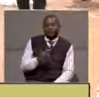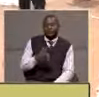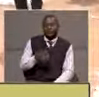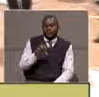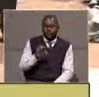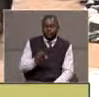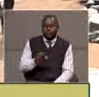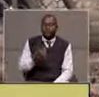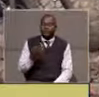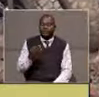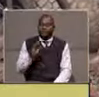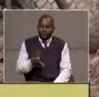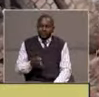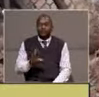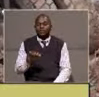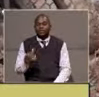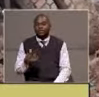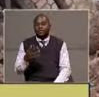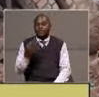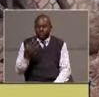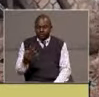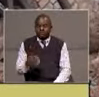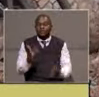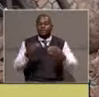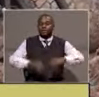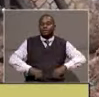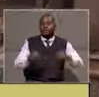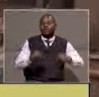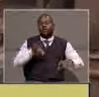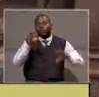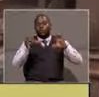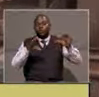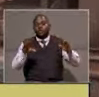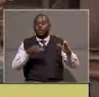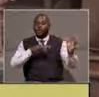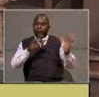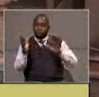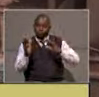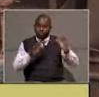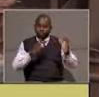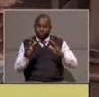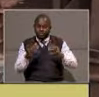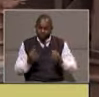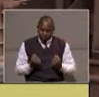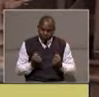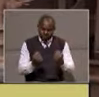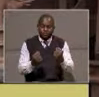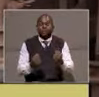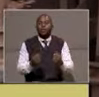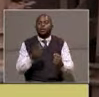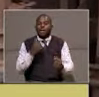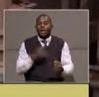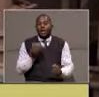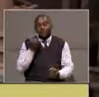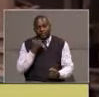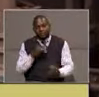2,579 to 3,503. So the chairperson of Regional Lorry Drivers and Transporters Association, Byron Chinene, has concerns of